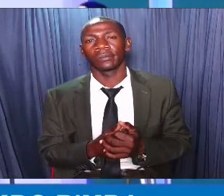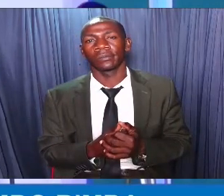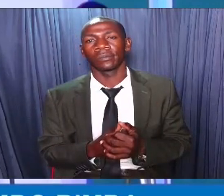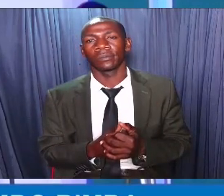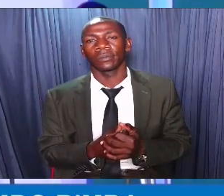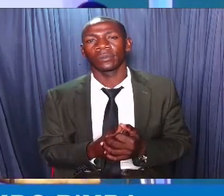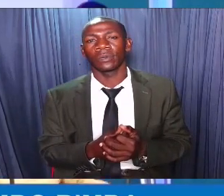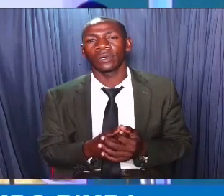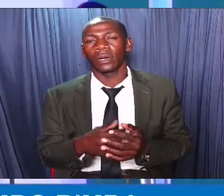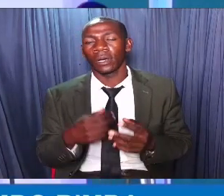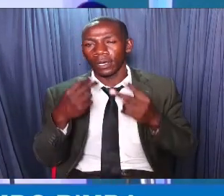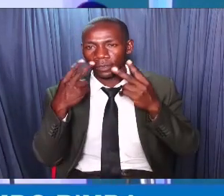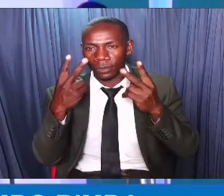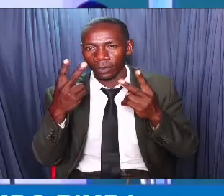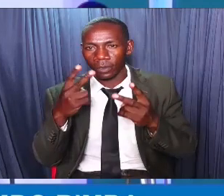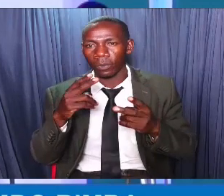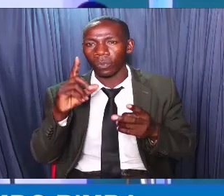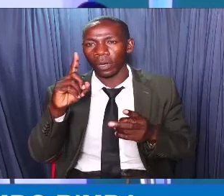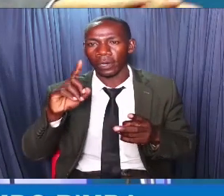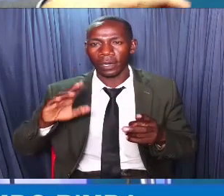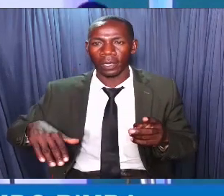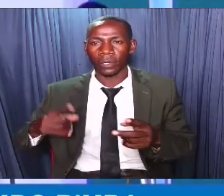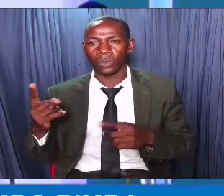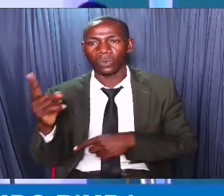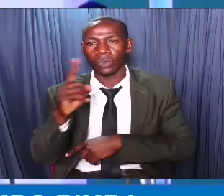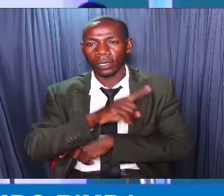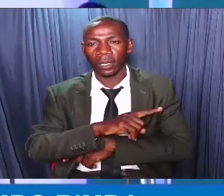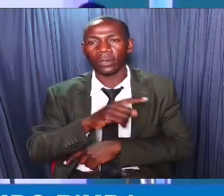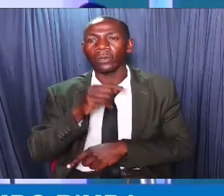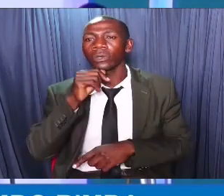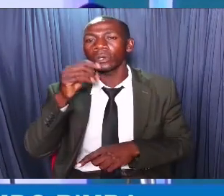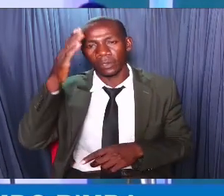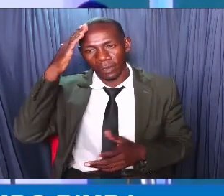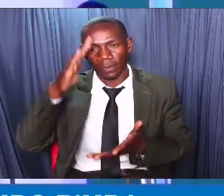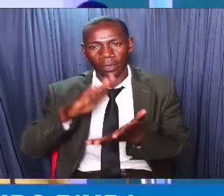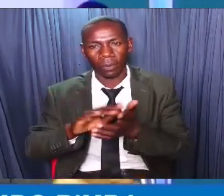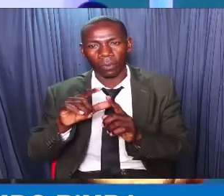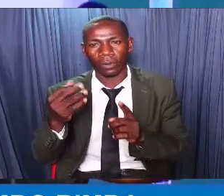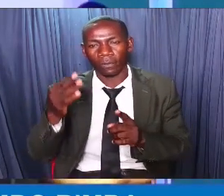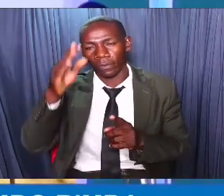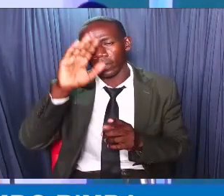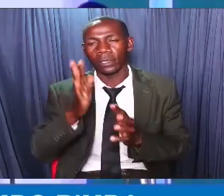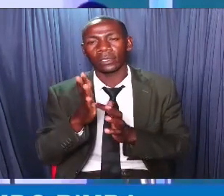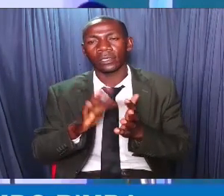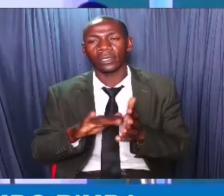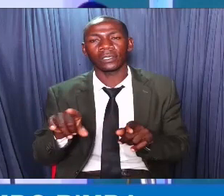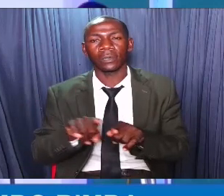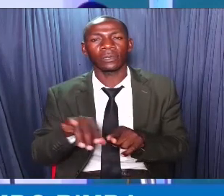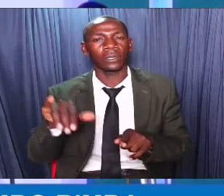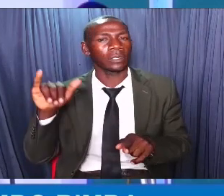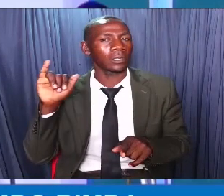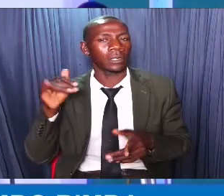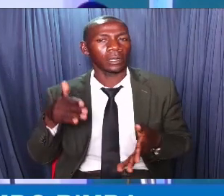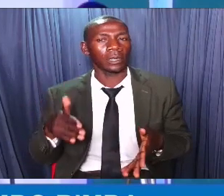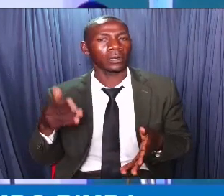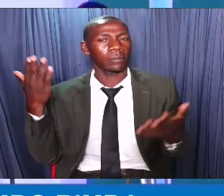Ndio mimi nikiona mtu anachelewa leo. When I see one late today. Najua hakusadiki la Mungu. I know he never trusted in the word of God. Maana Yesu ni yule jana. Because Jesus is the same yesterday. Na leo